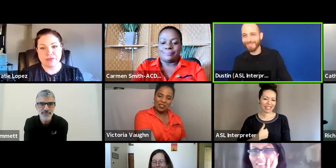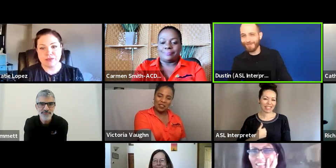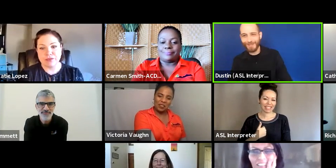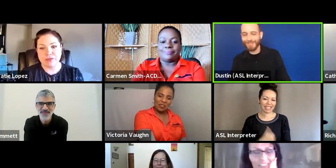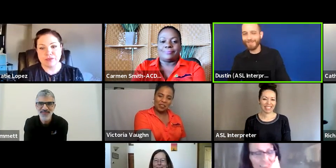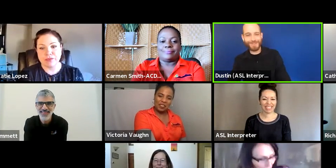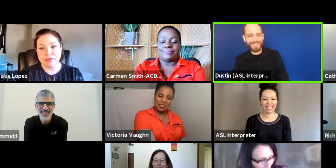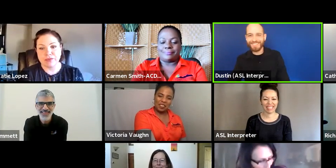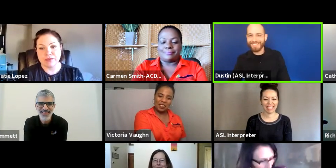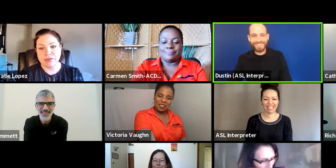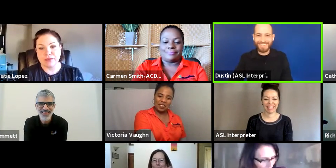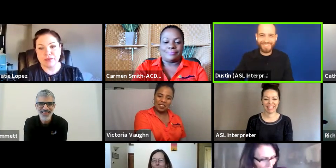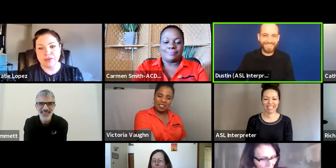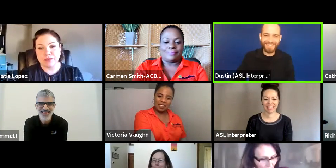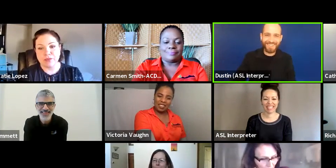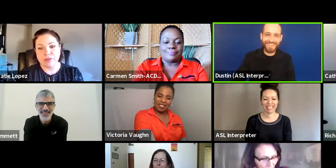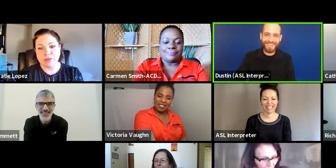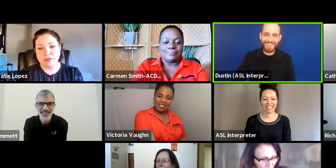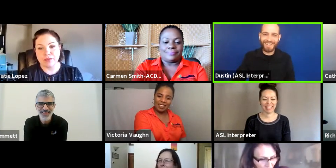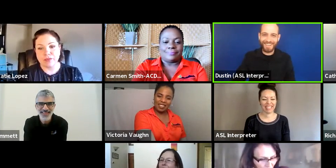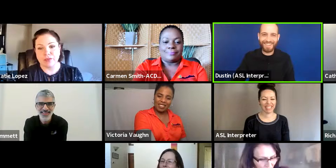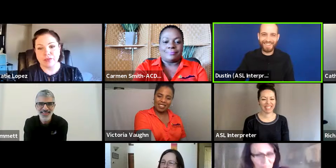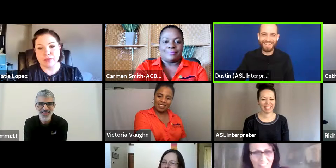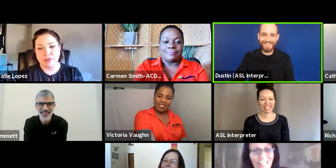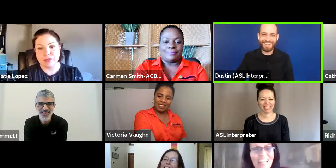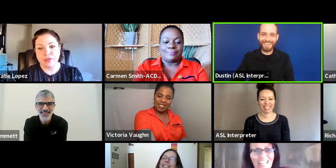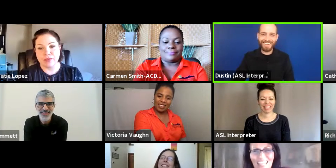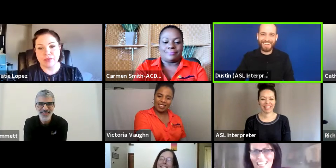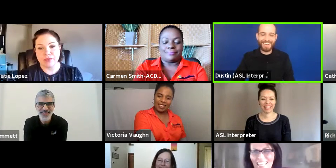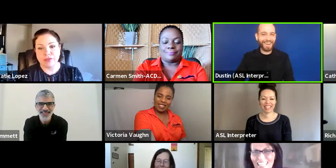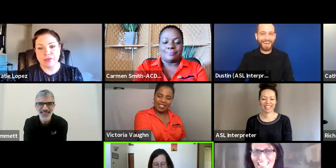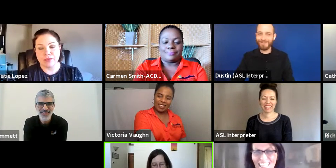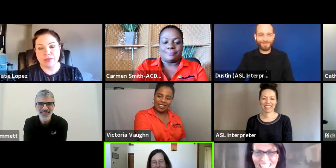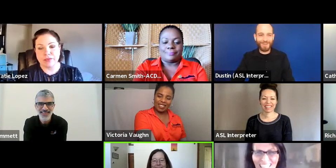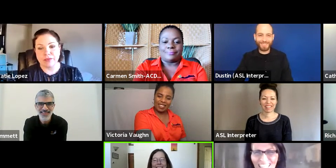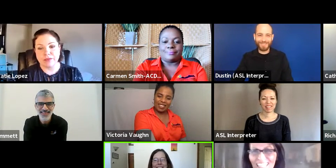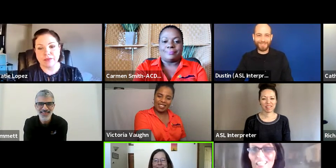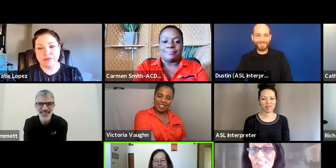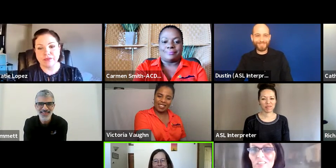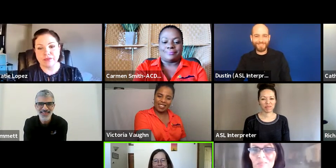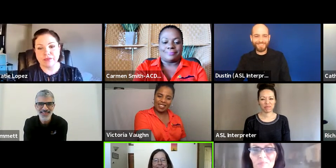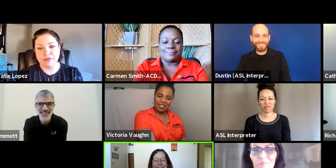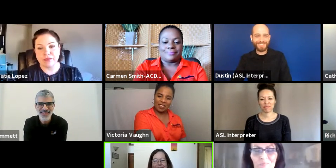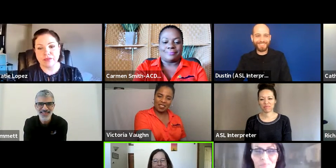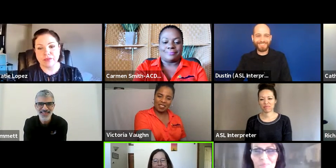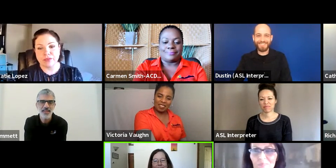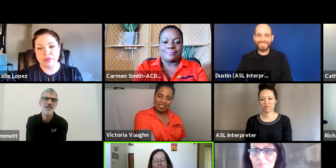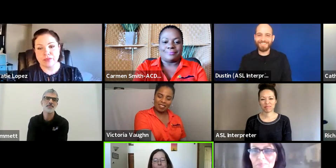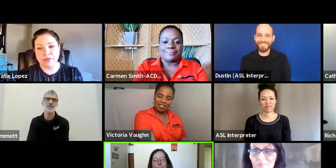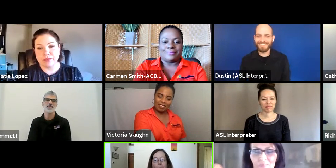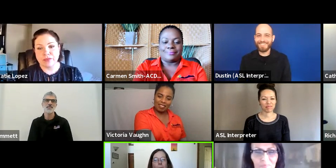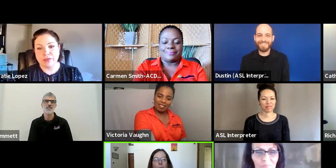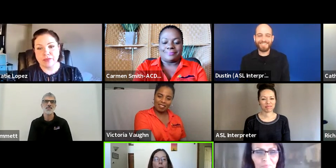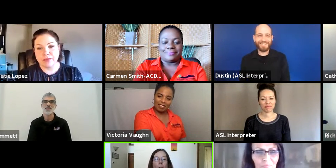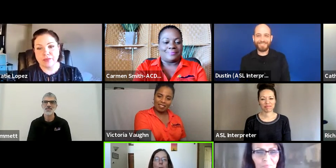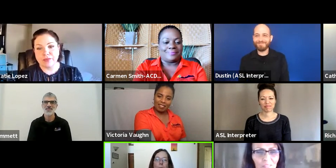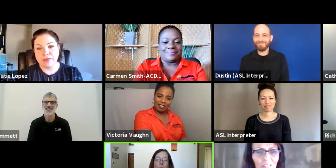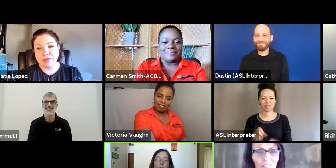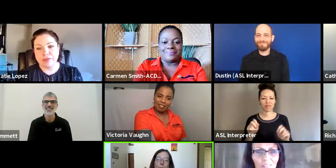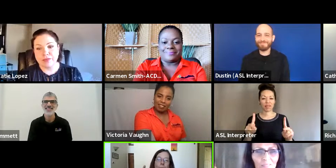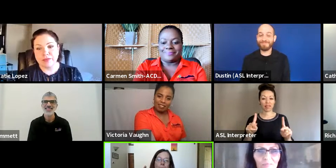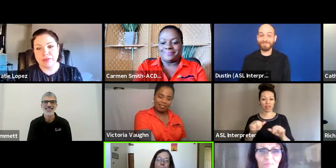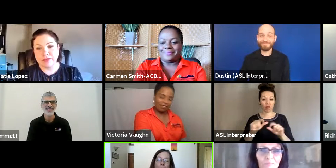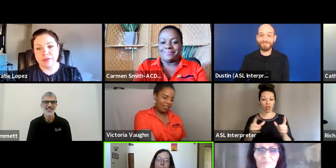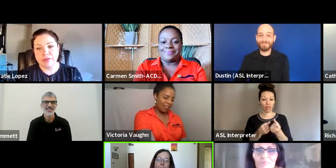Either way, this is Richard. Either way. Rock, paper, scissors. Okay. All Yeah, right. I wasn't fast enough. Okay, all those